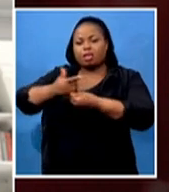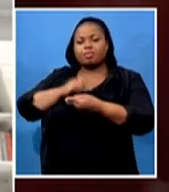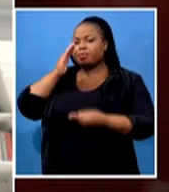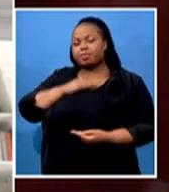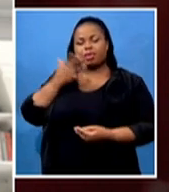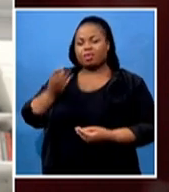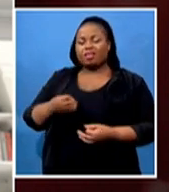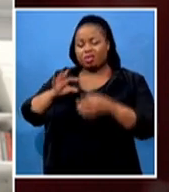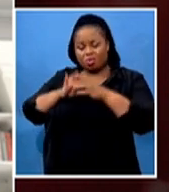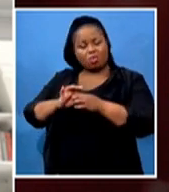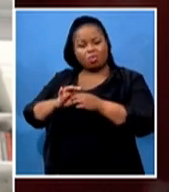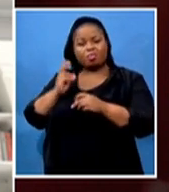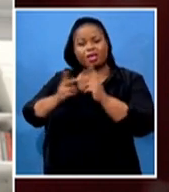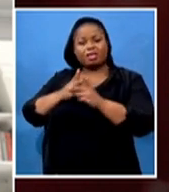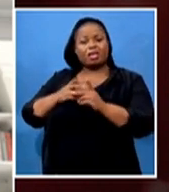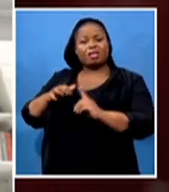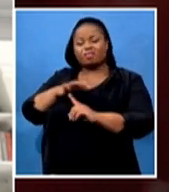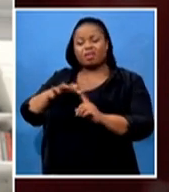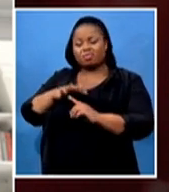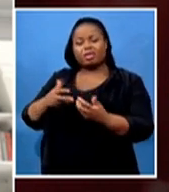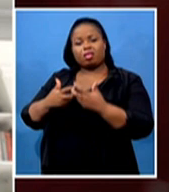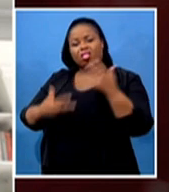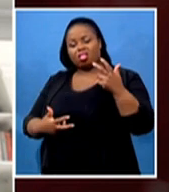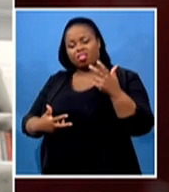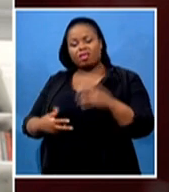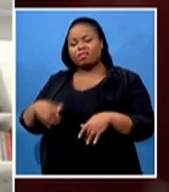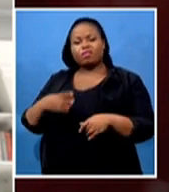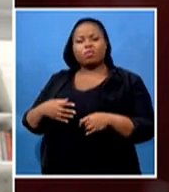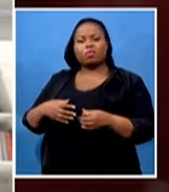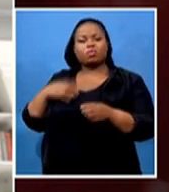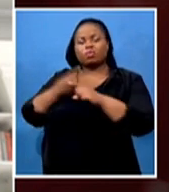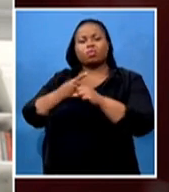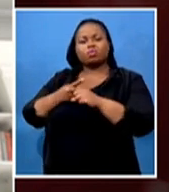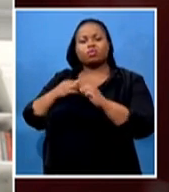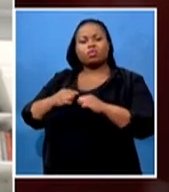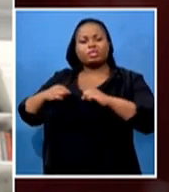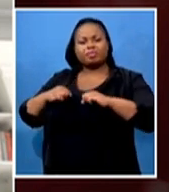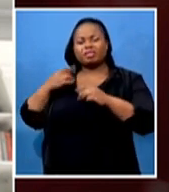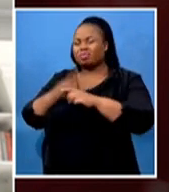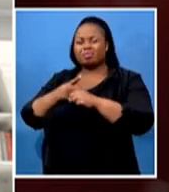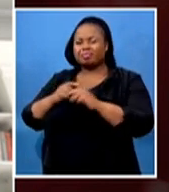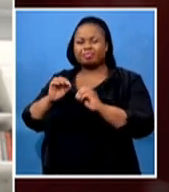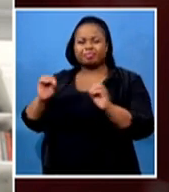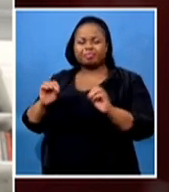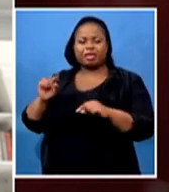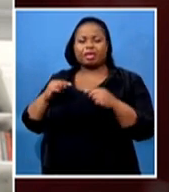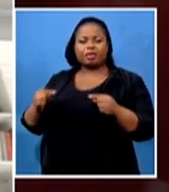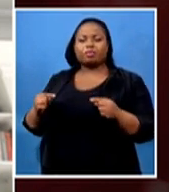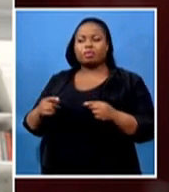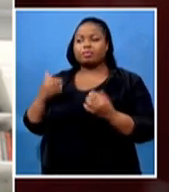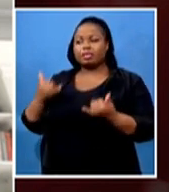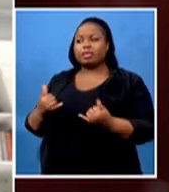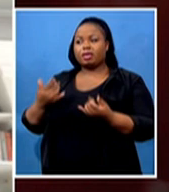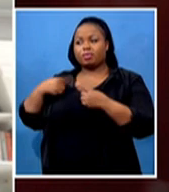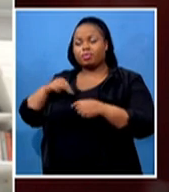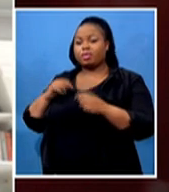doesn't allow for that, you know, in terms of living spaces and so on and so forth. So what you've done at it's been done in other universities as well, is